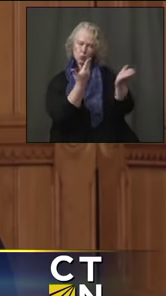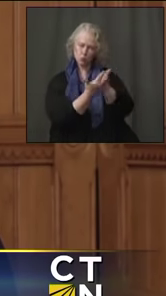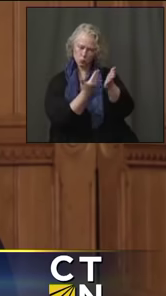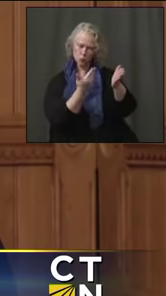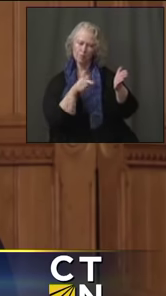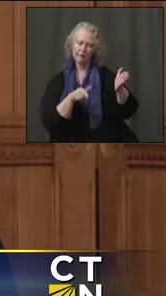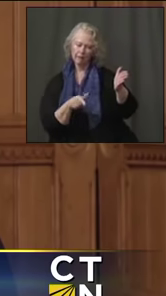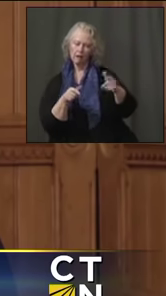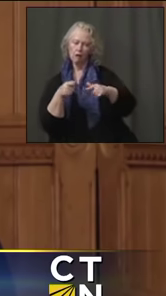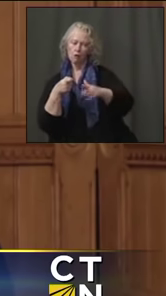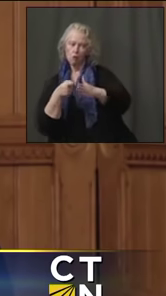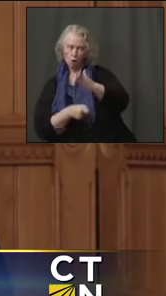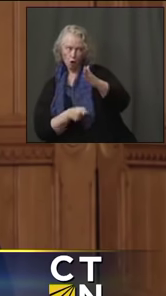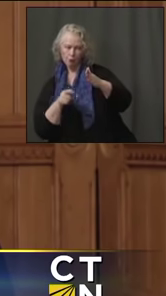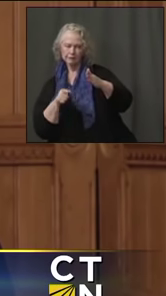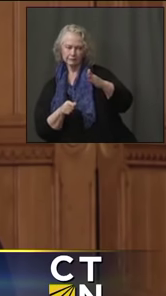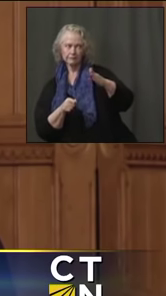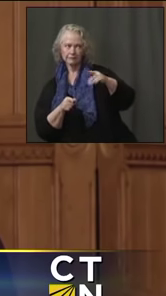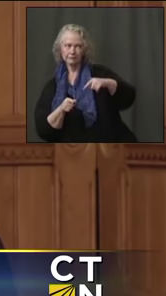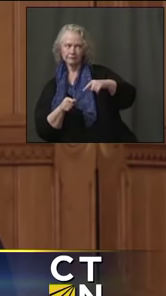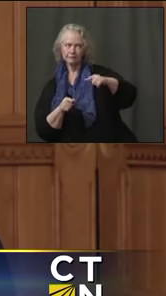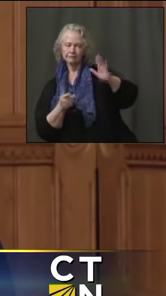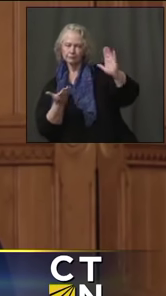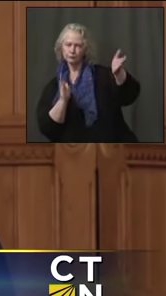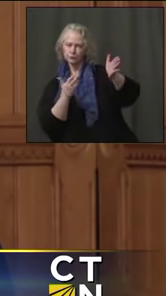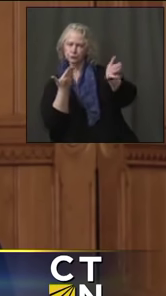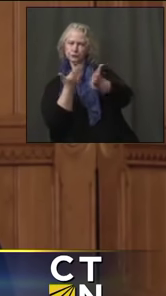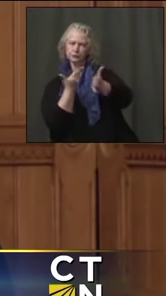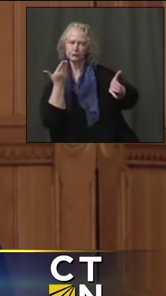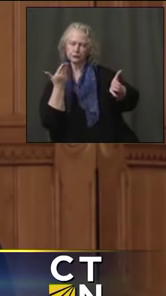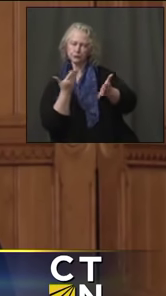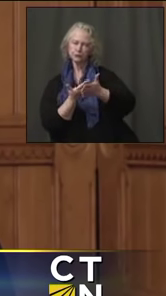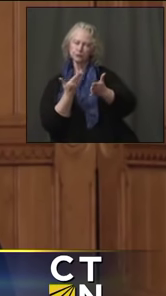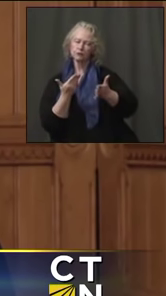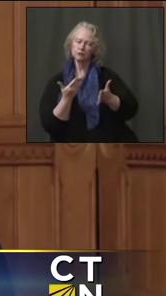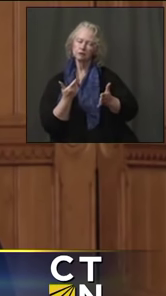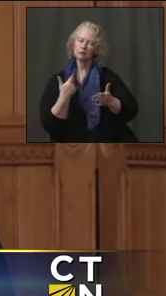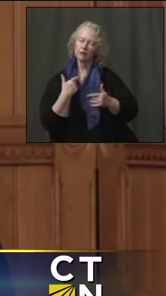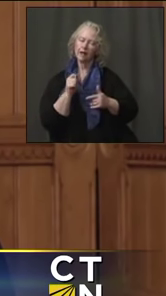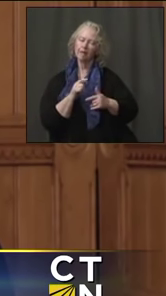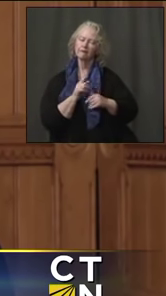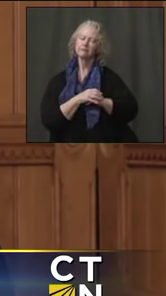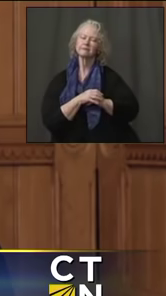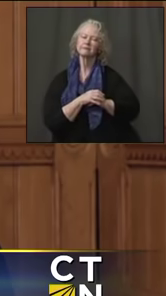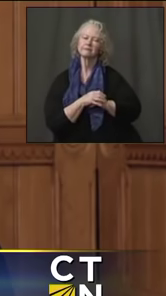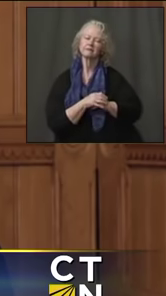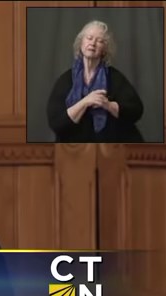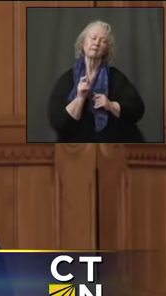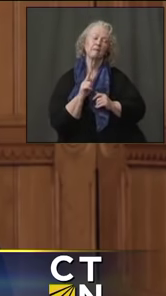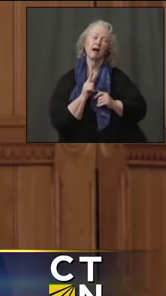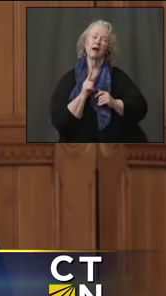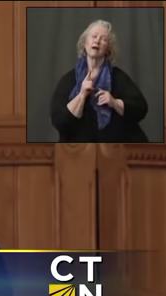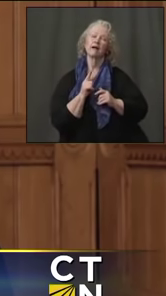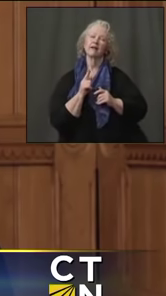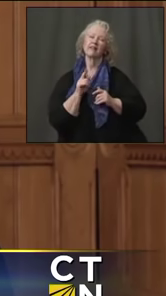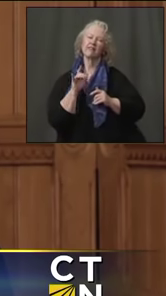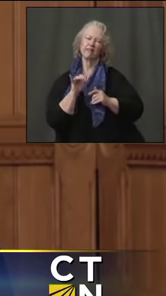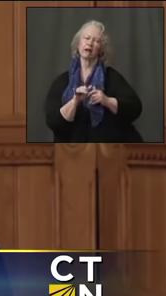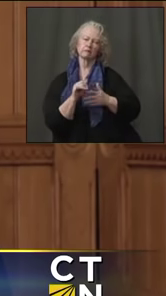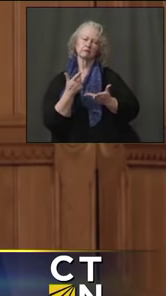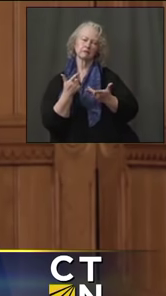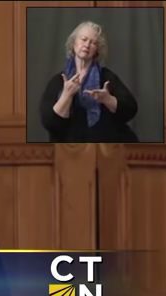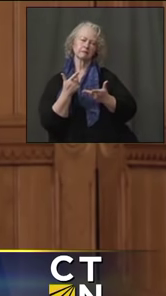costs that align with that revenue. So there's a balancing act that is required, but really the most flexible other option would